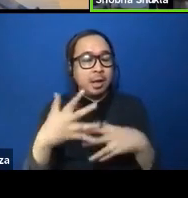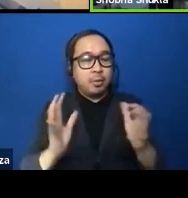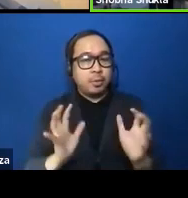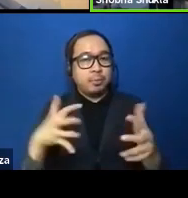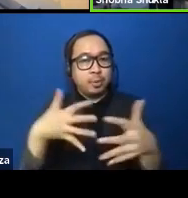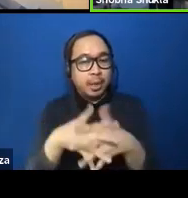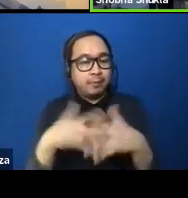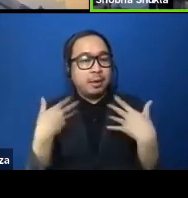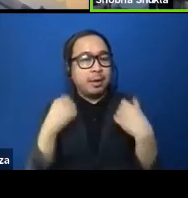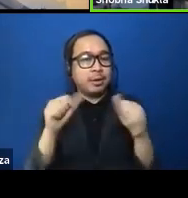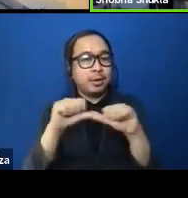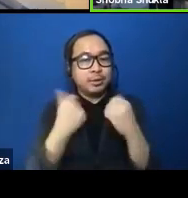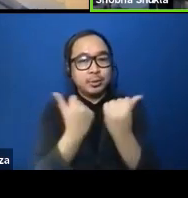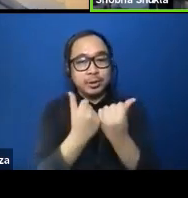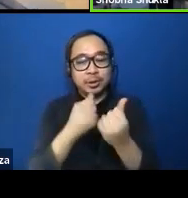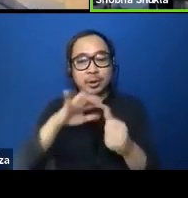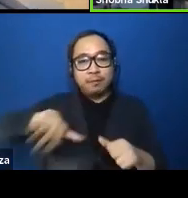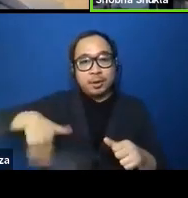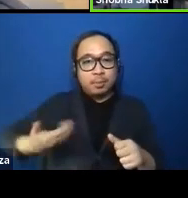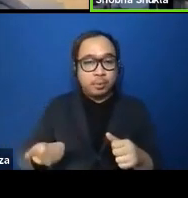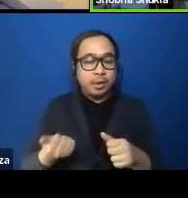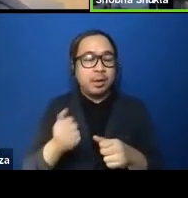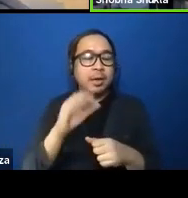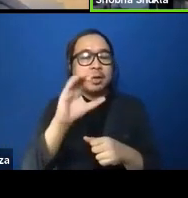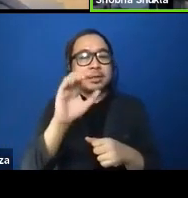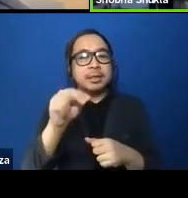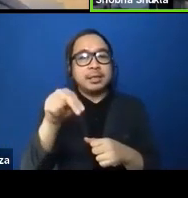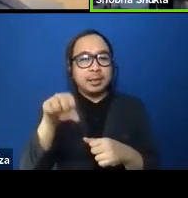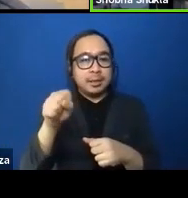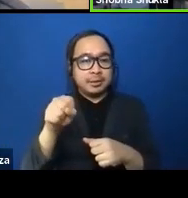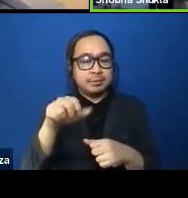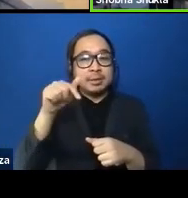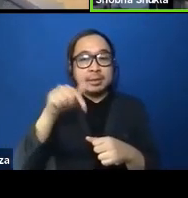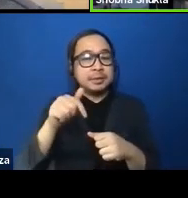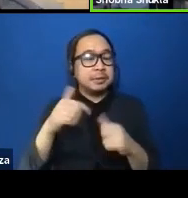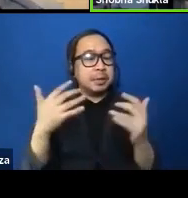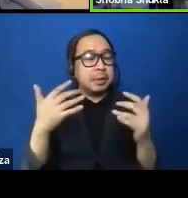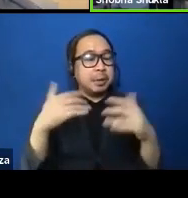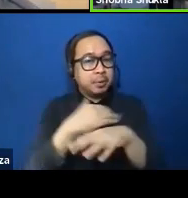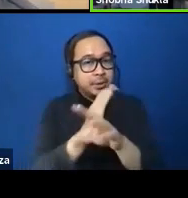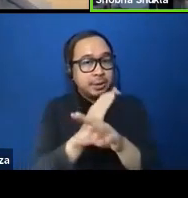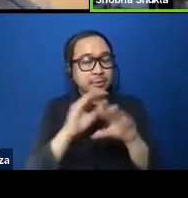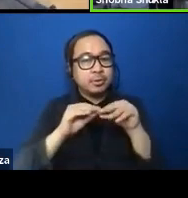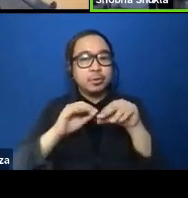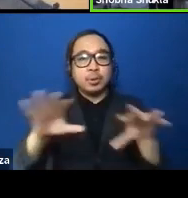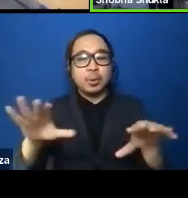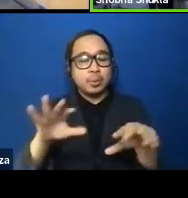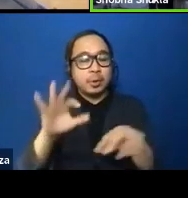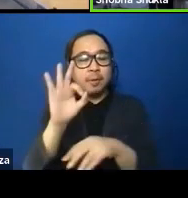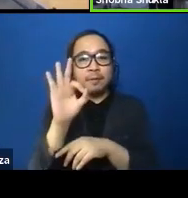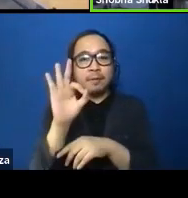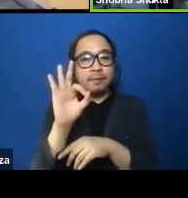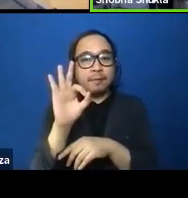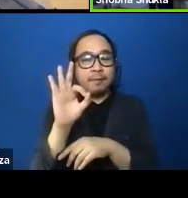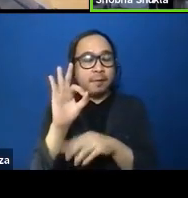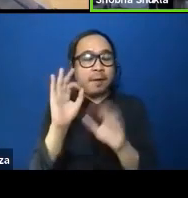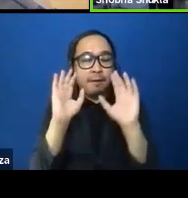Cambodia, and CNS. These sessions are also streamed live on the Facebook pages